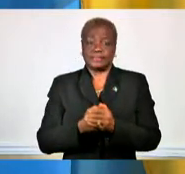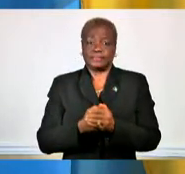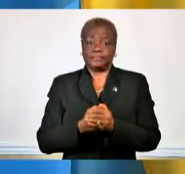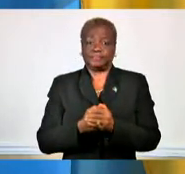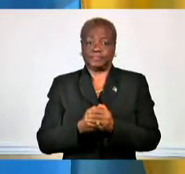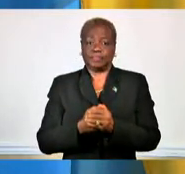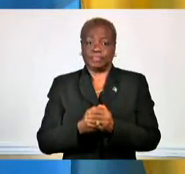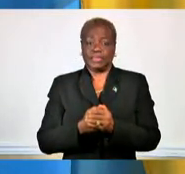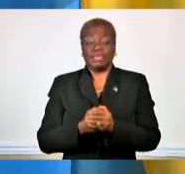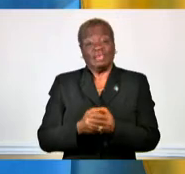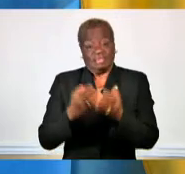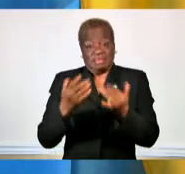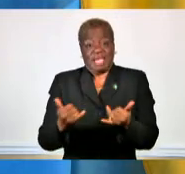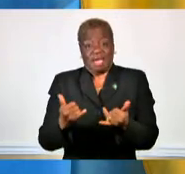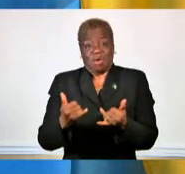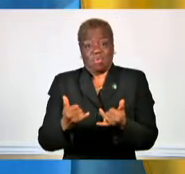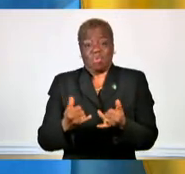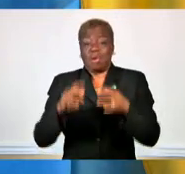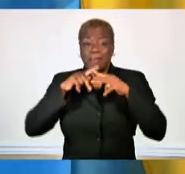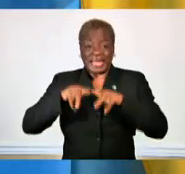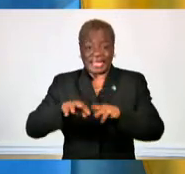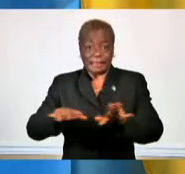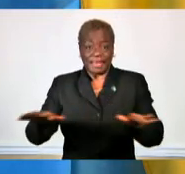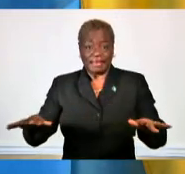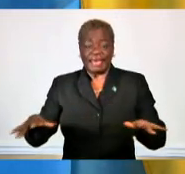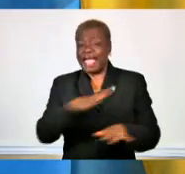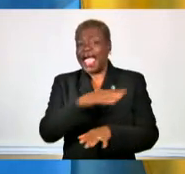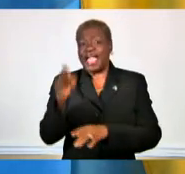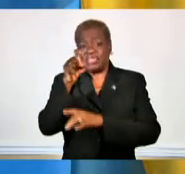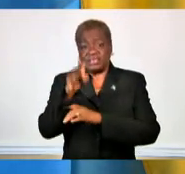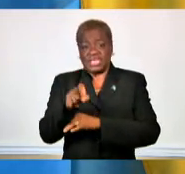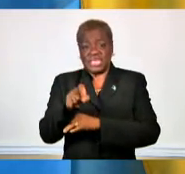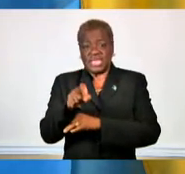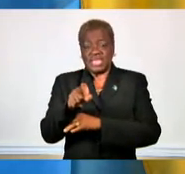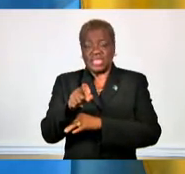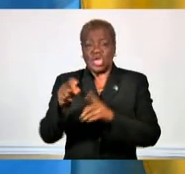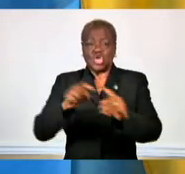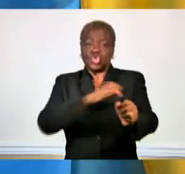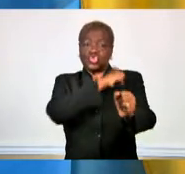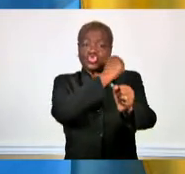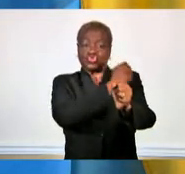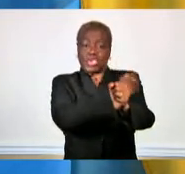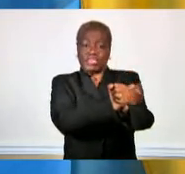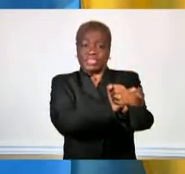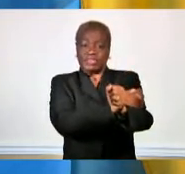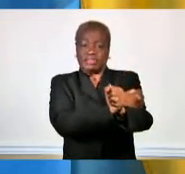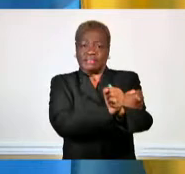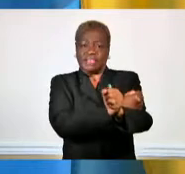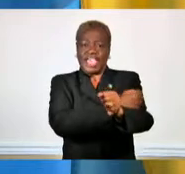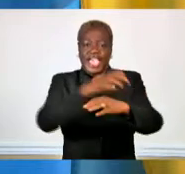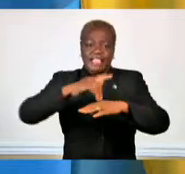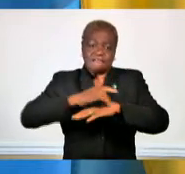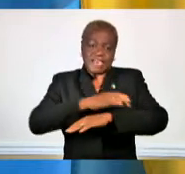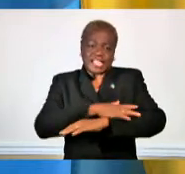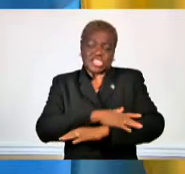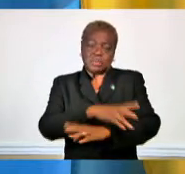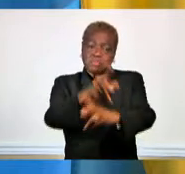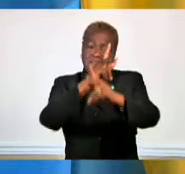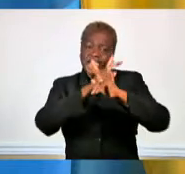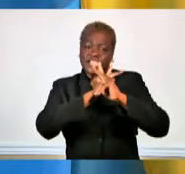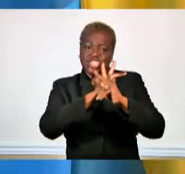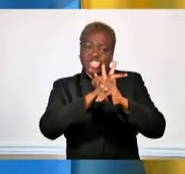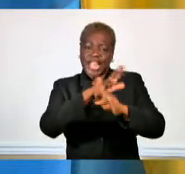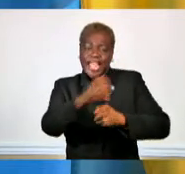The current pandemic and the need to strengthen infection prevention and